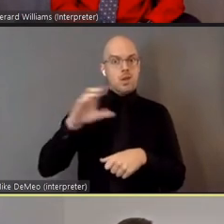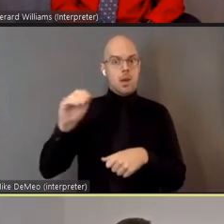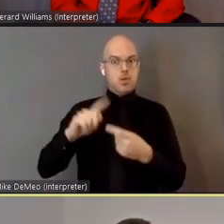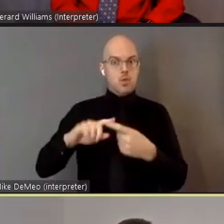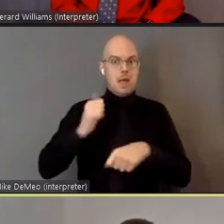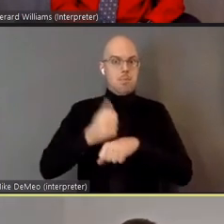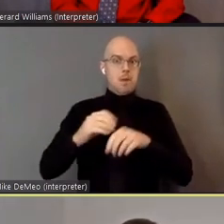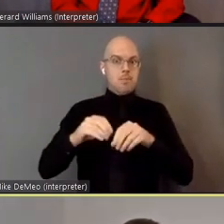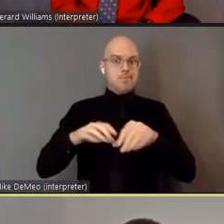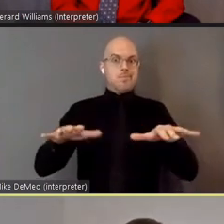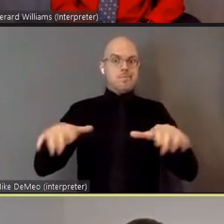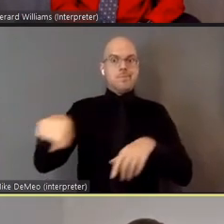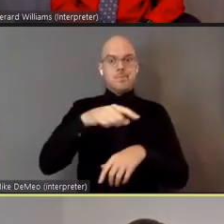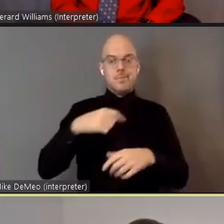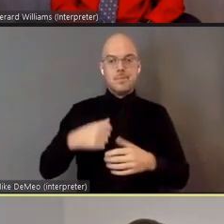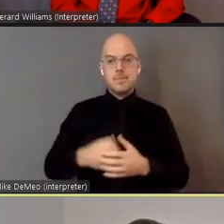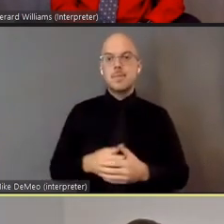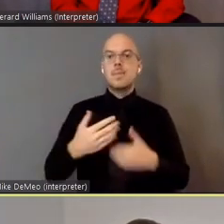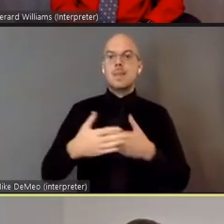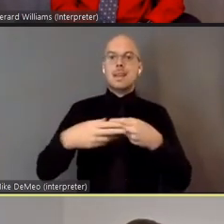slide, please.